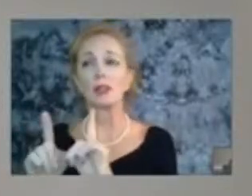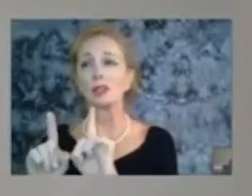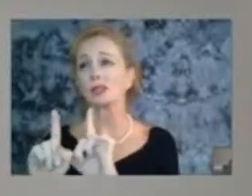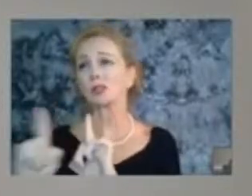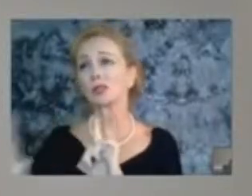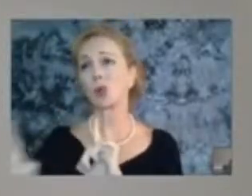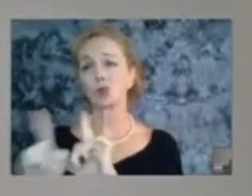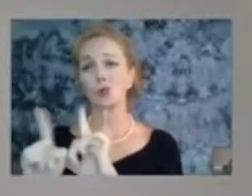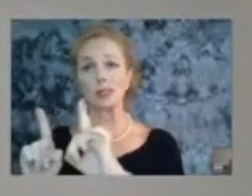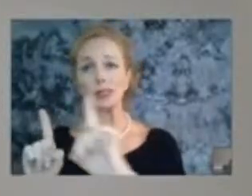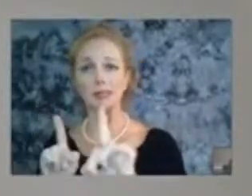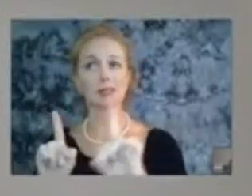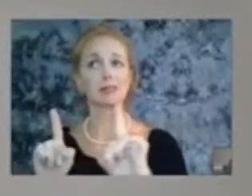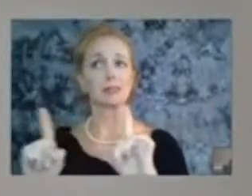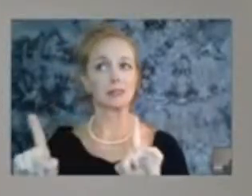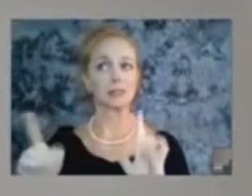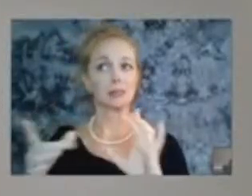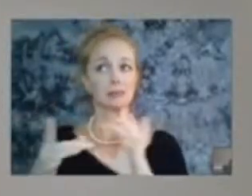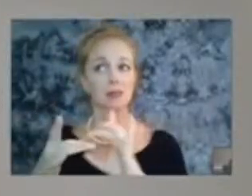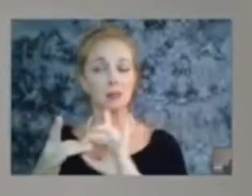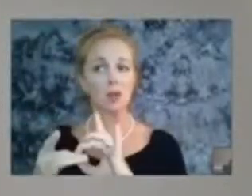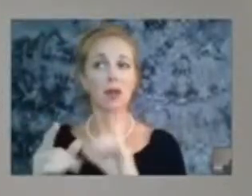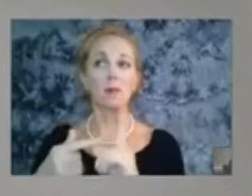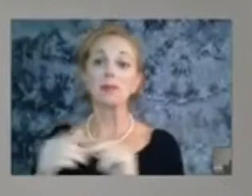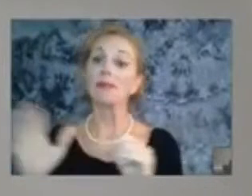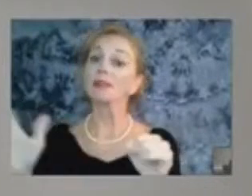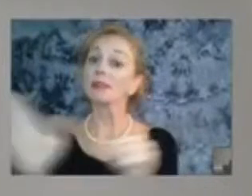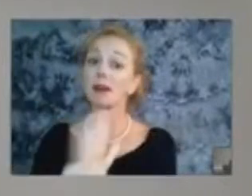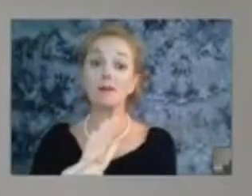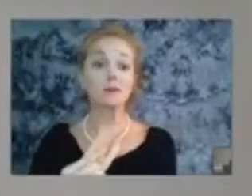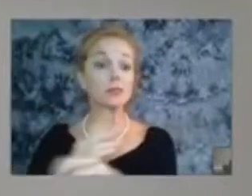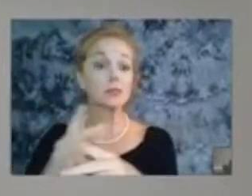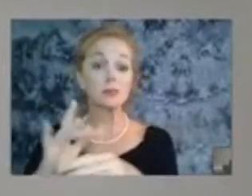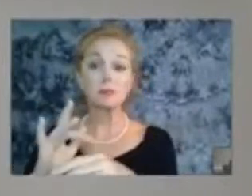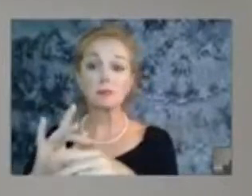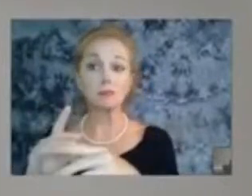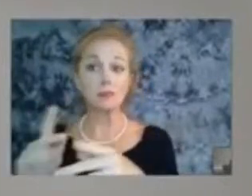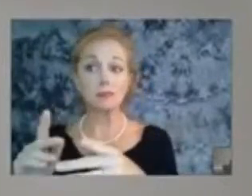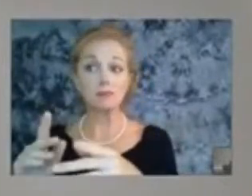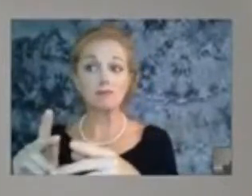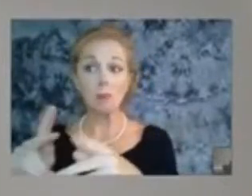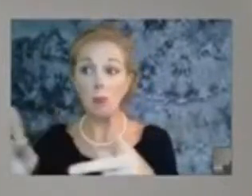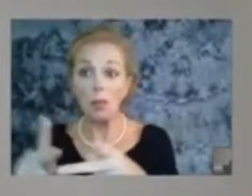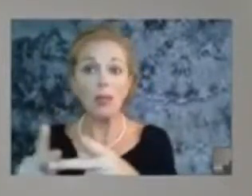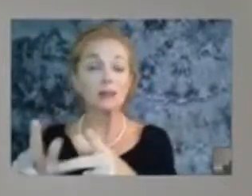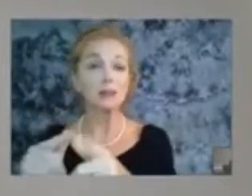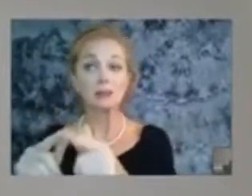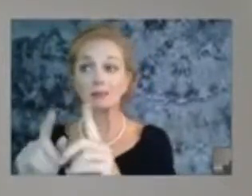make sure that we have adequate space to be able to do this at each and every school site. In doing so, and